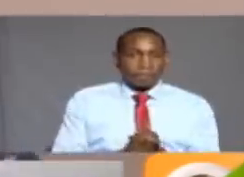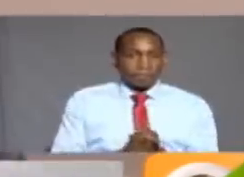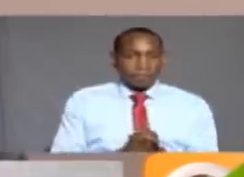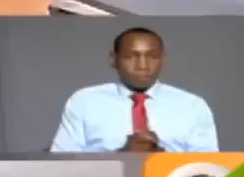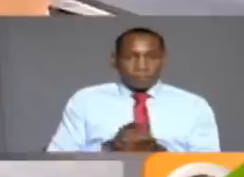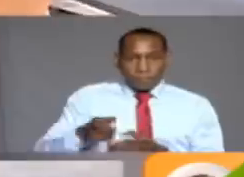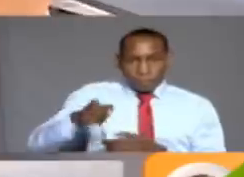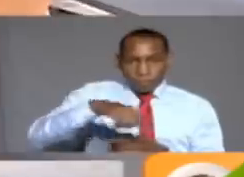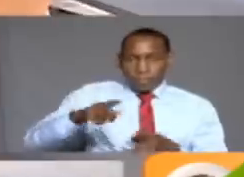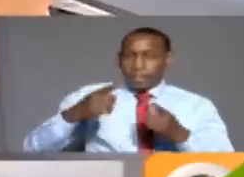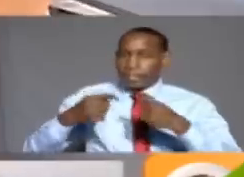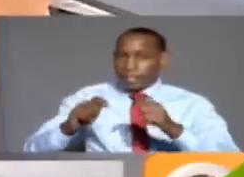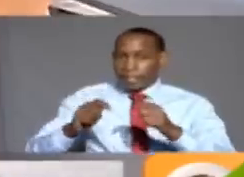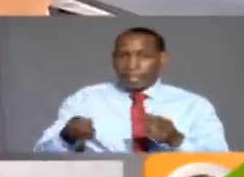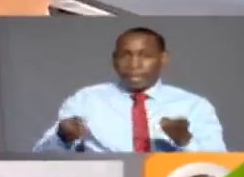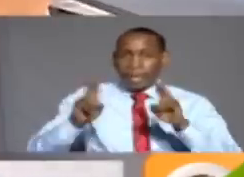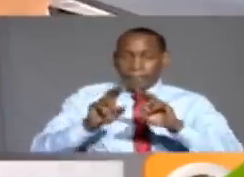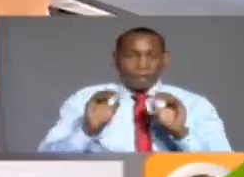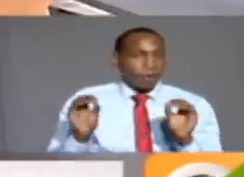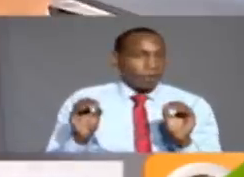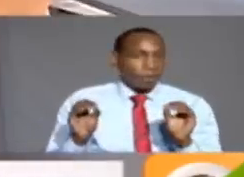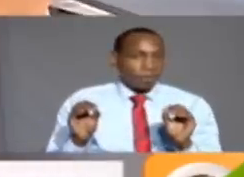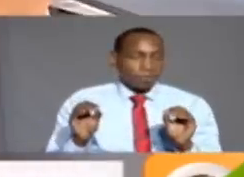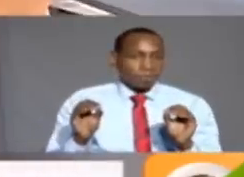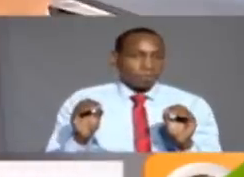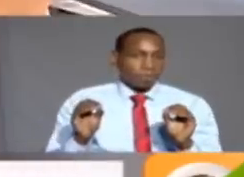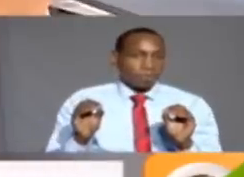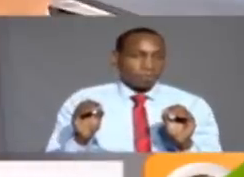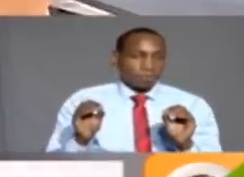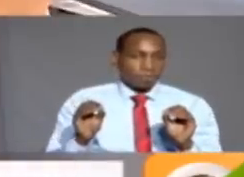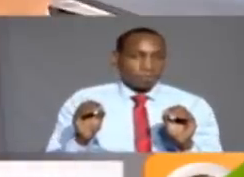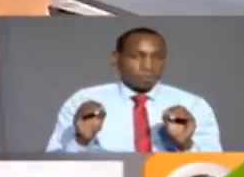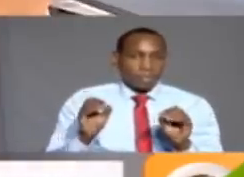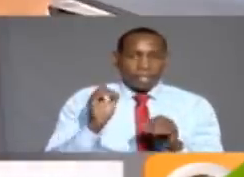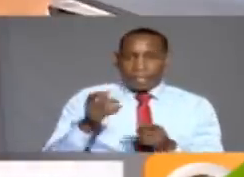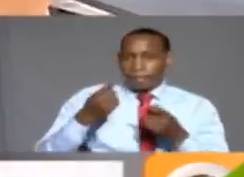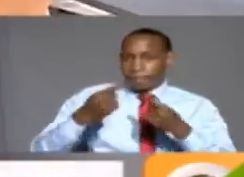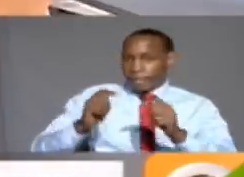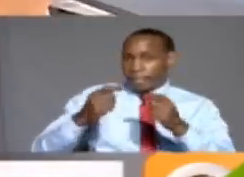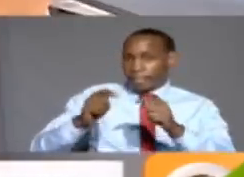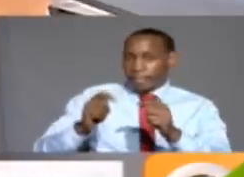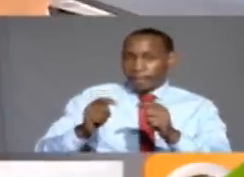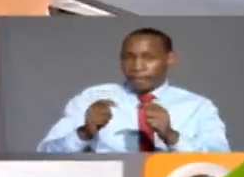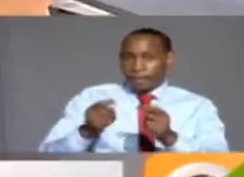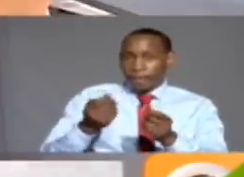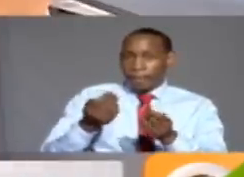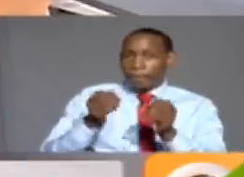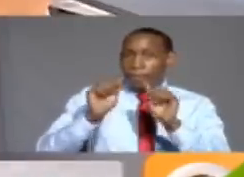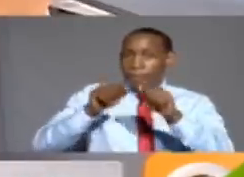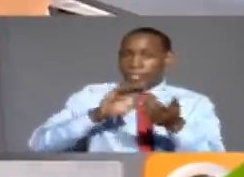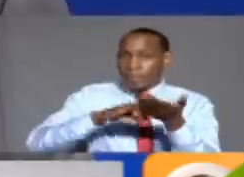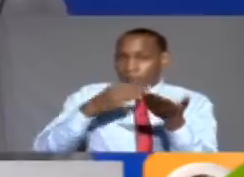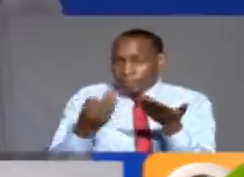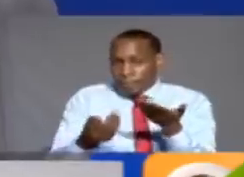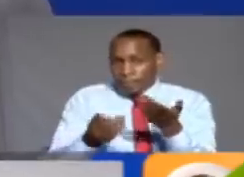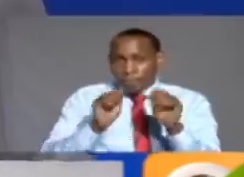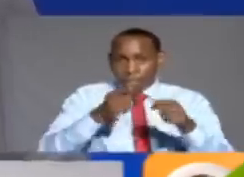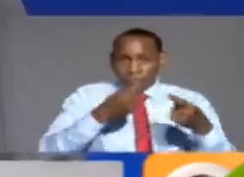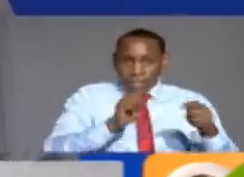tried, and it didn't happen. We have done let me do something, Alice. If you try you might fail. If you don't